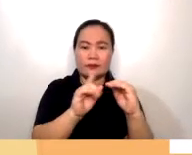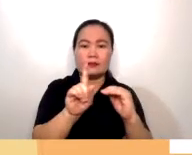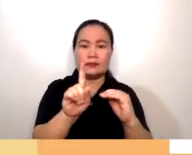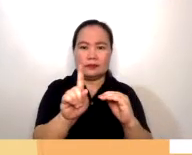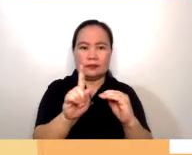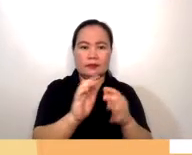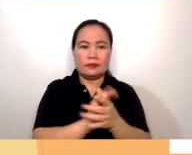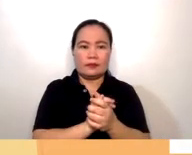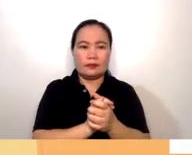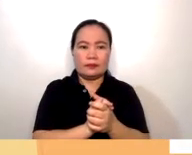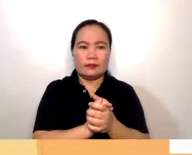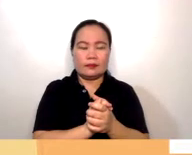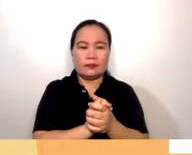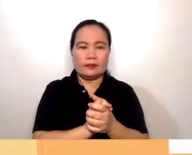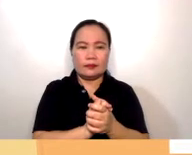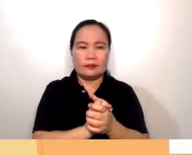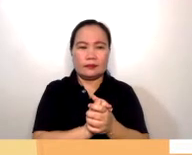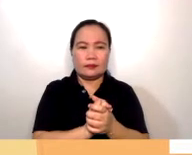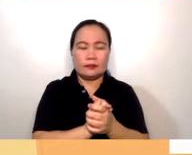1.